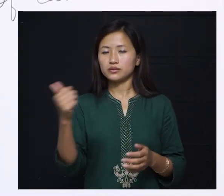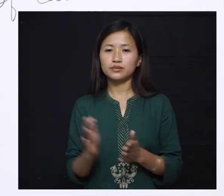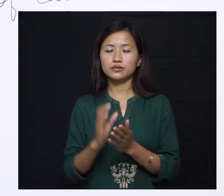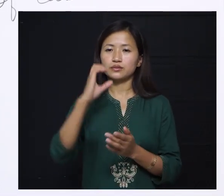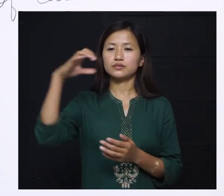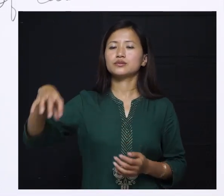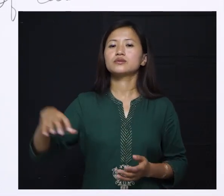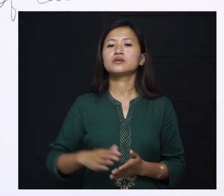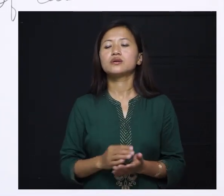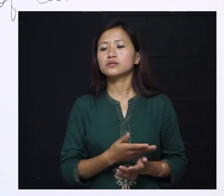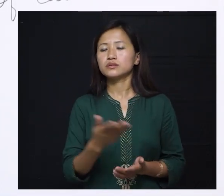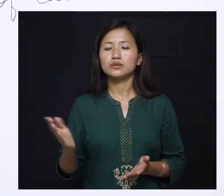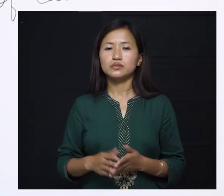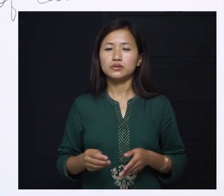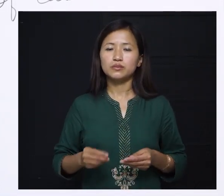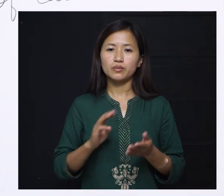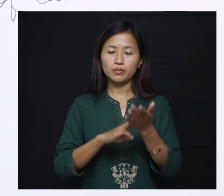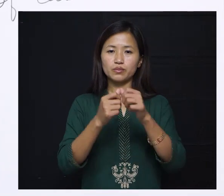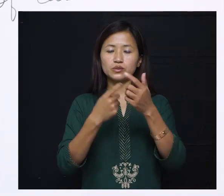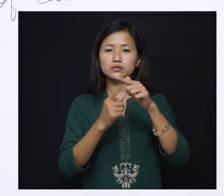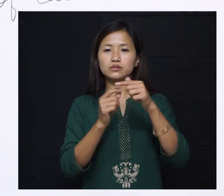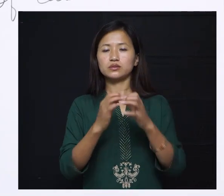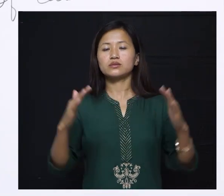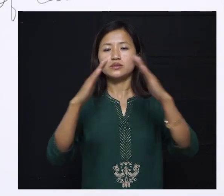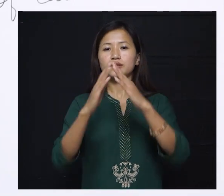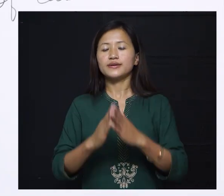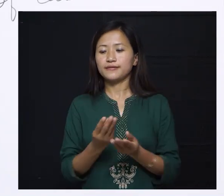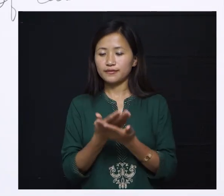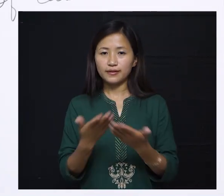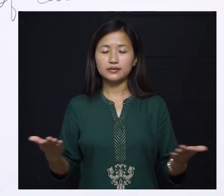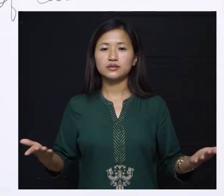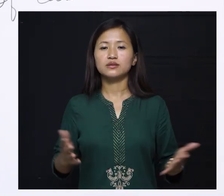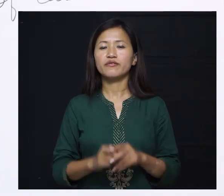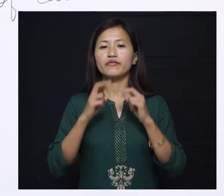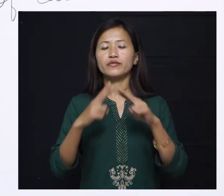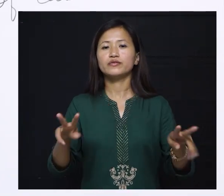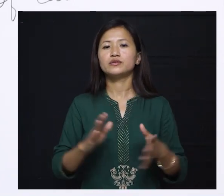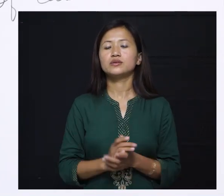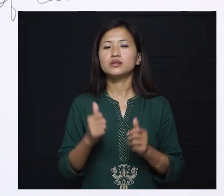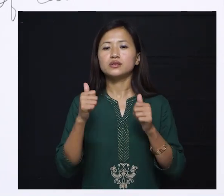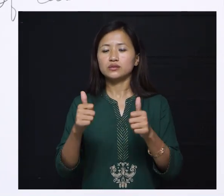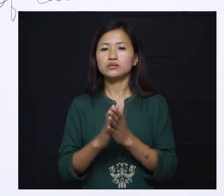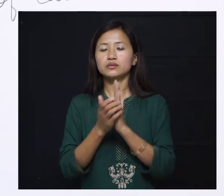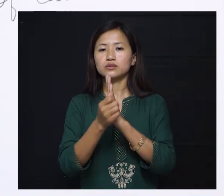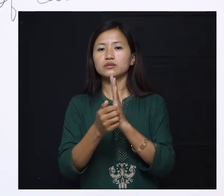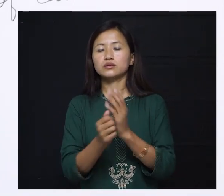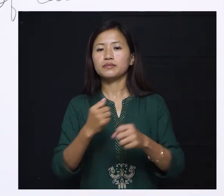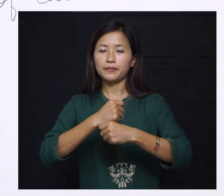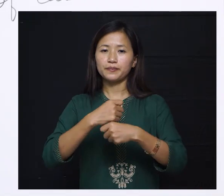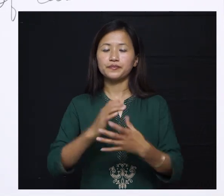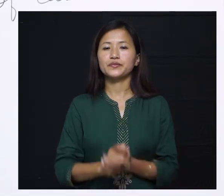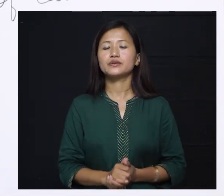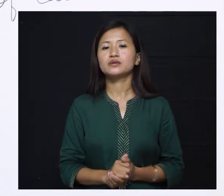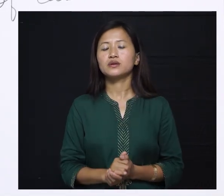countries. And there were also Multans and Kashmiris who was living there, and they had a very good skills in crafting.